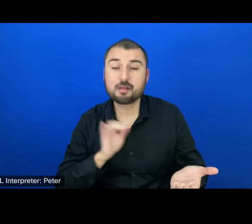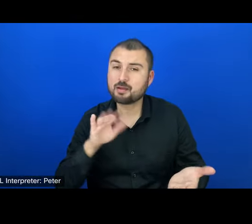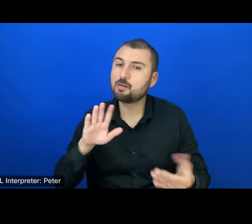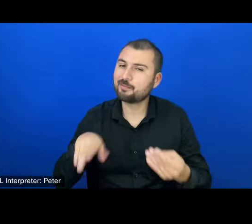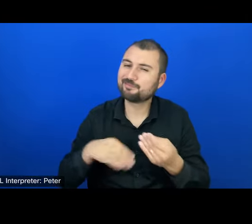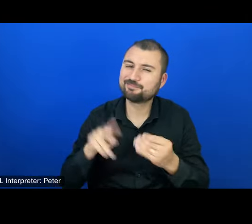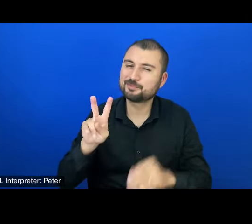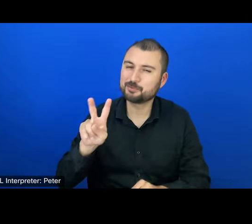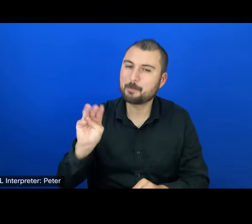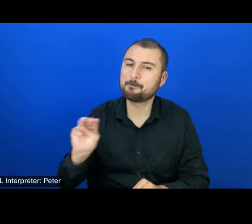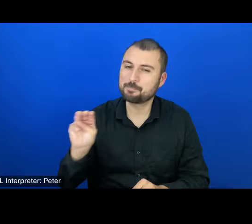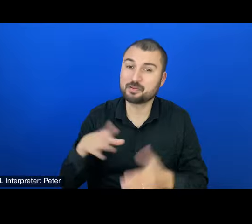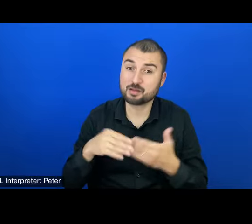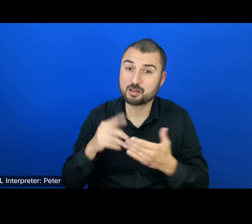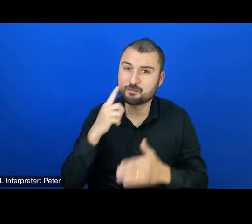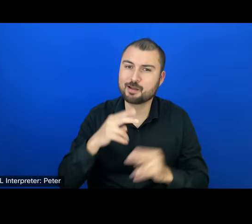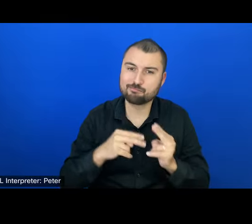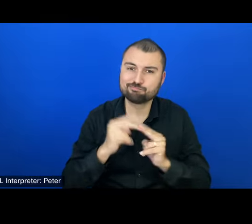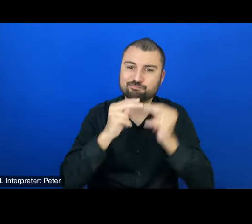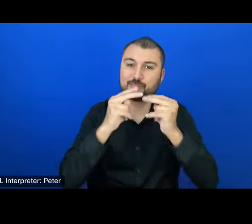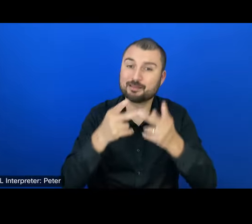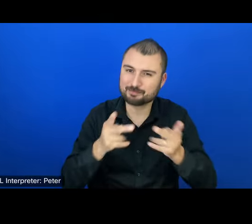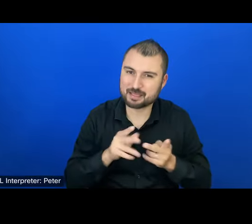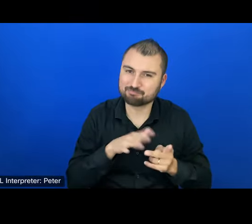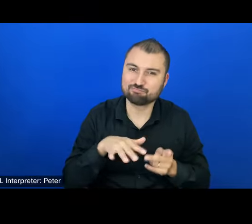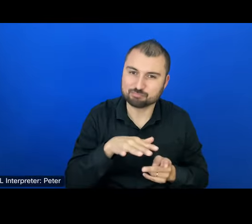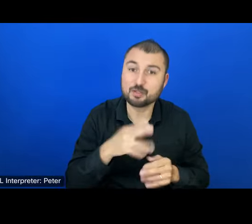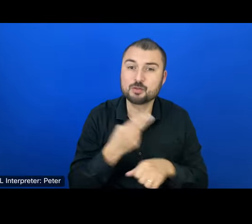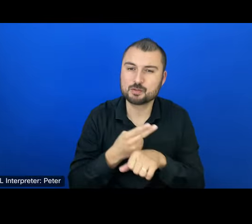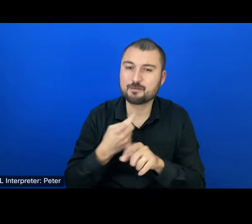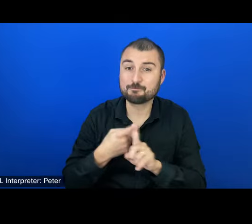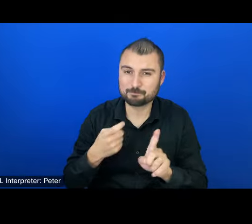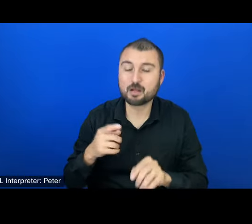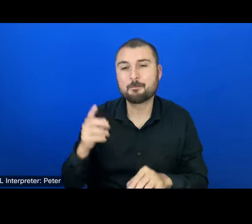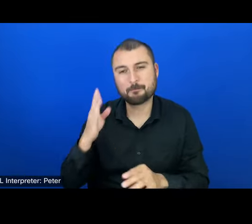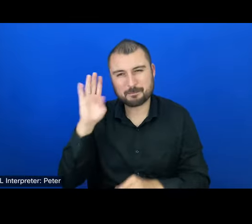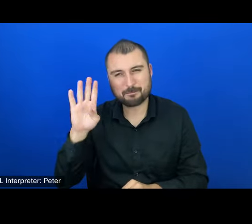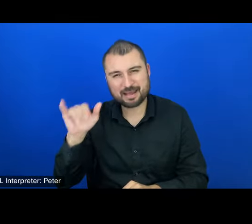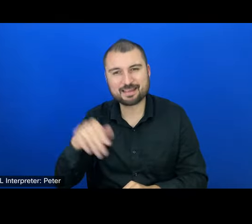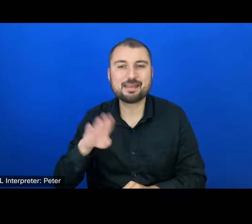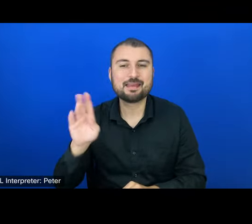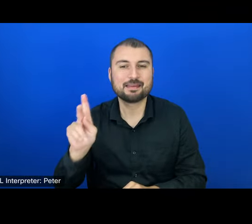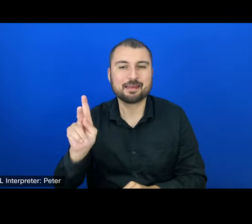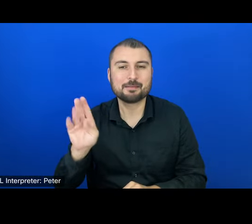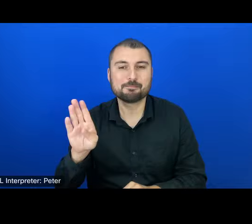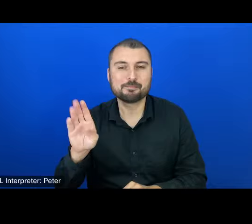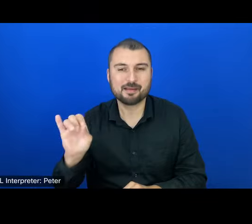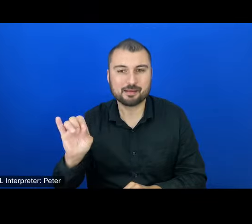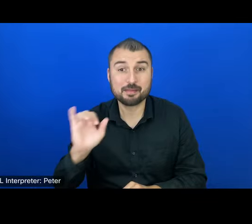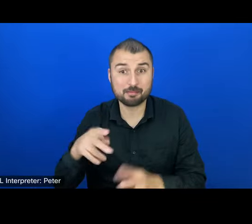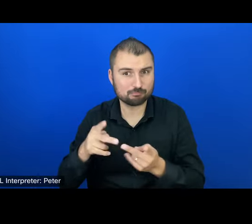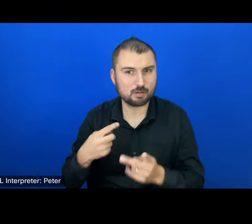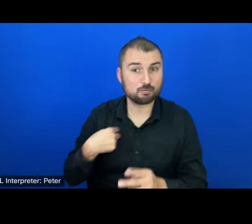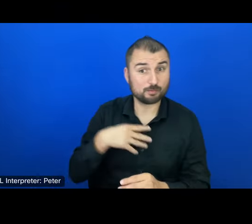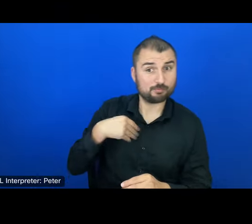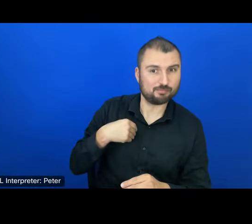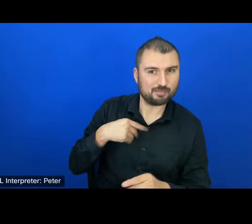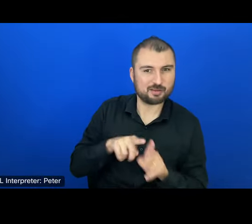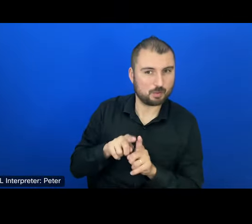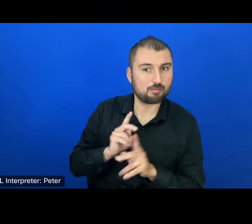million for the construction of space to be used by KBI. Again, we would own that facility and we would lease that space